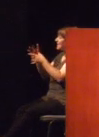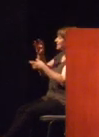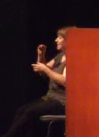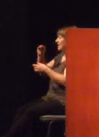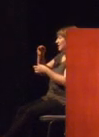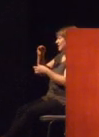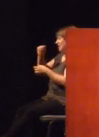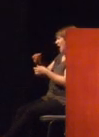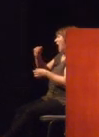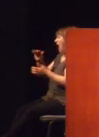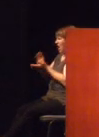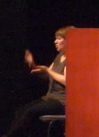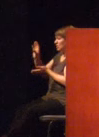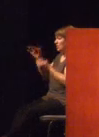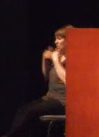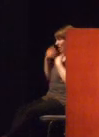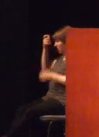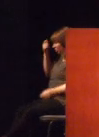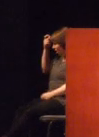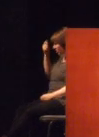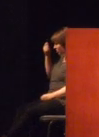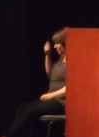energy around that. We had our scholarship